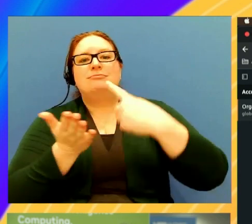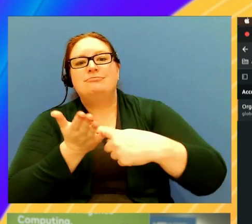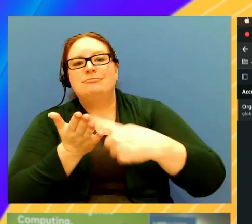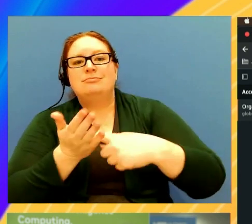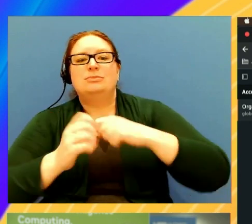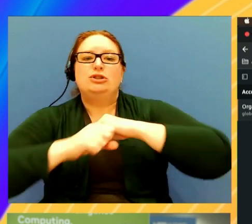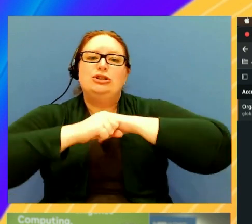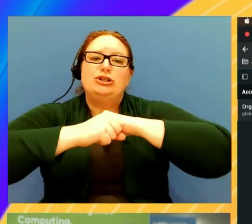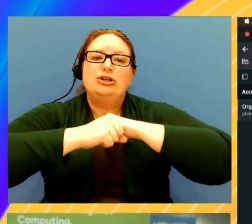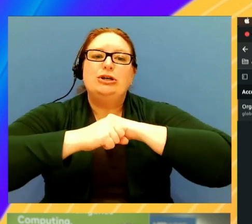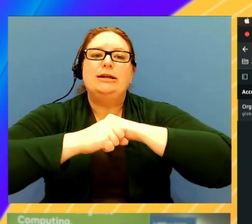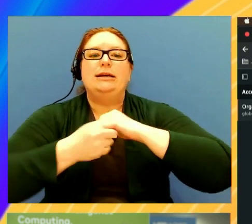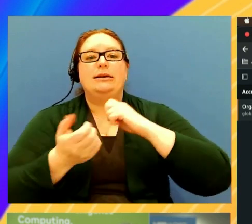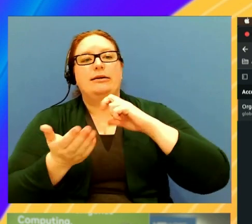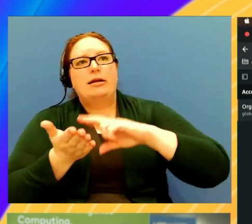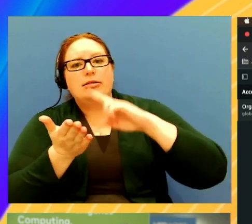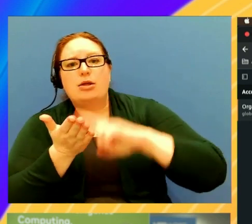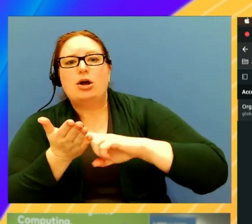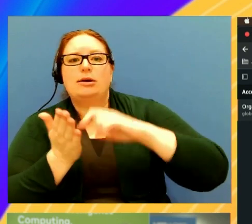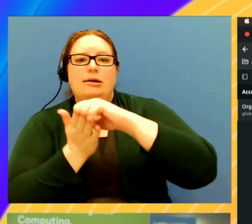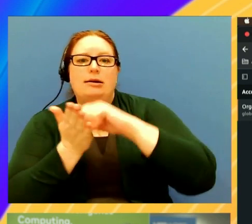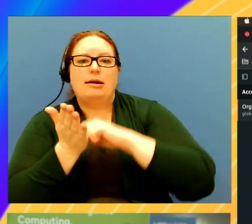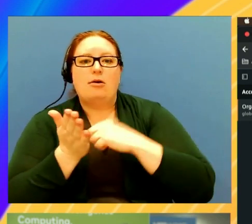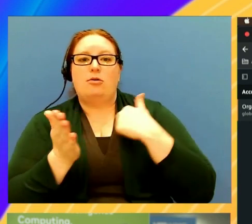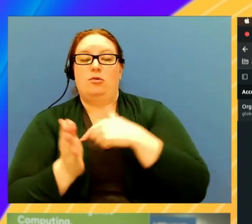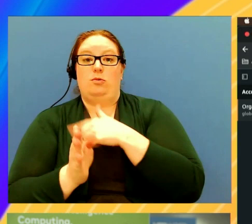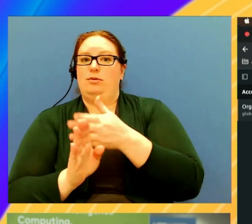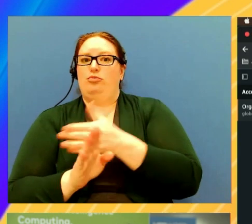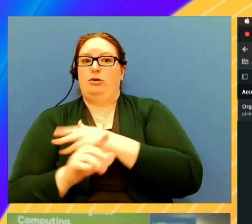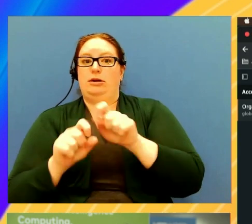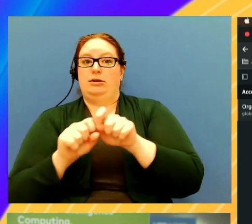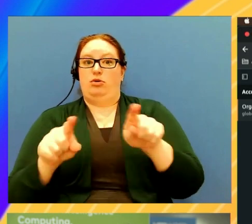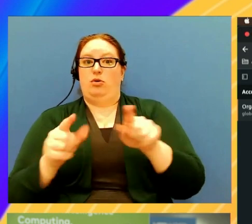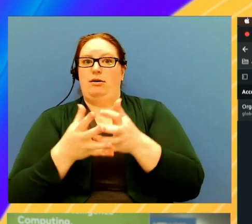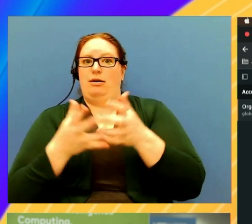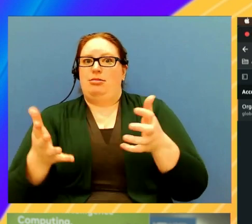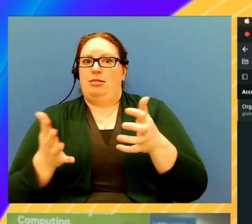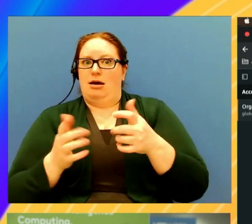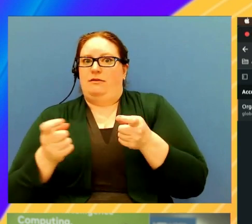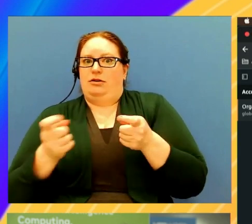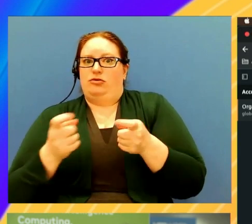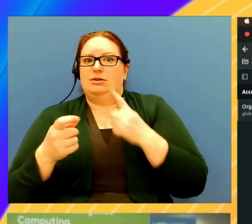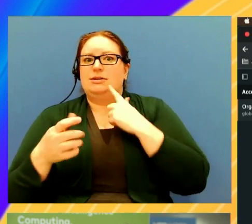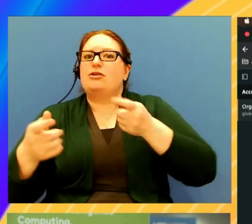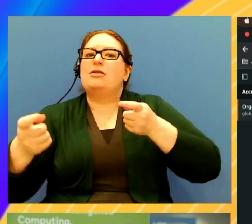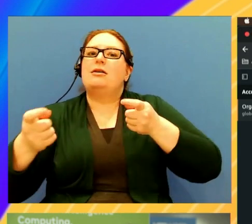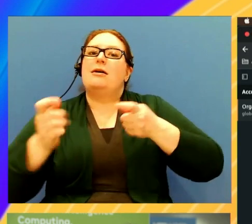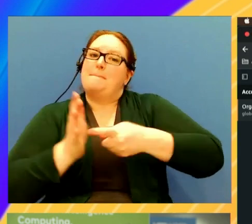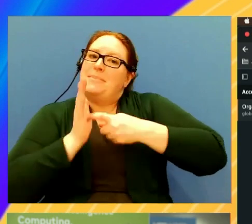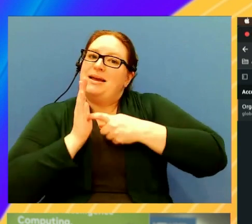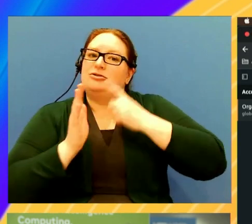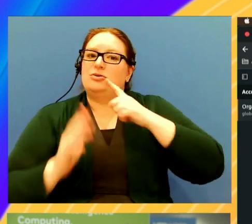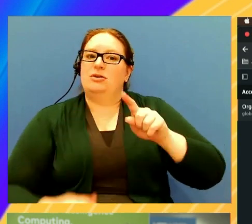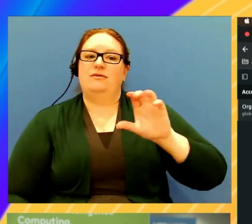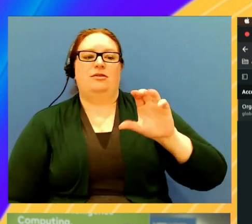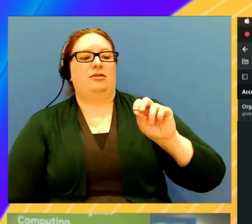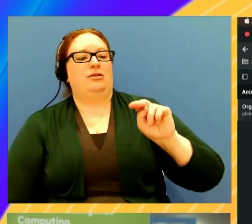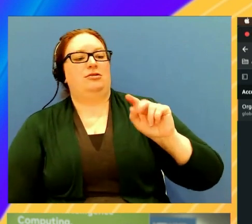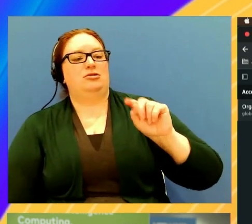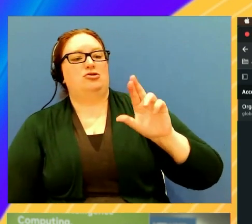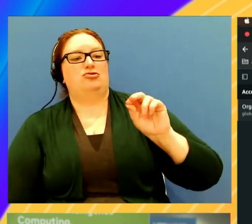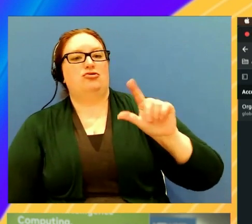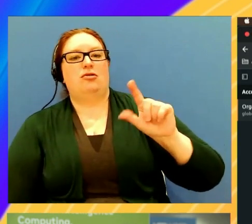logging account. We pre-deploy a lot of those controls that are mandatory for Control Tower to operate and protect your